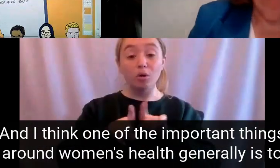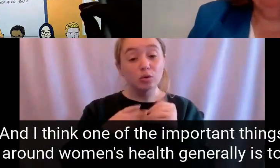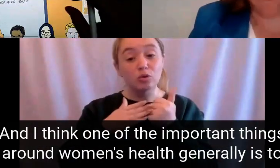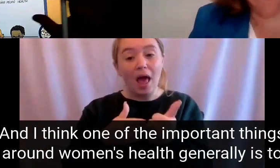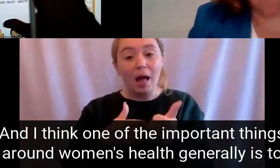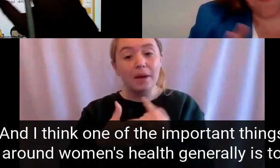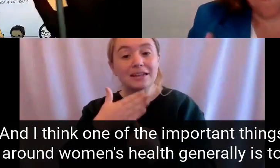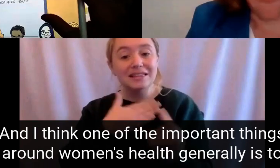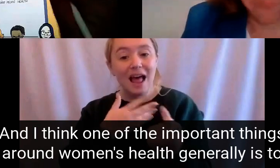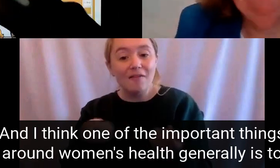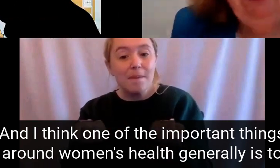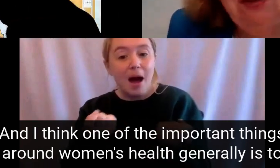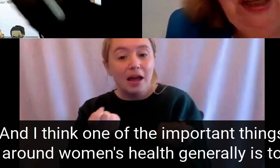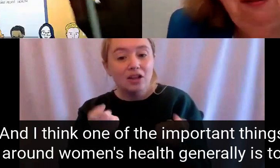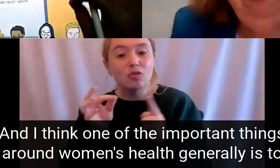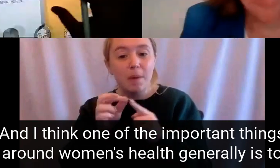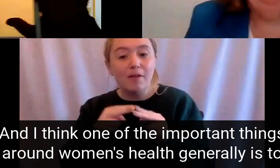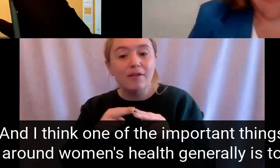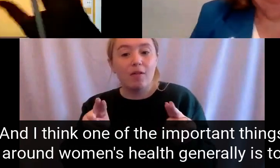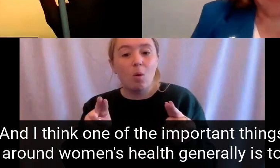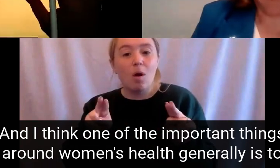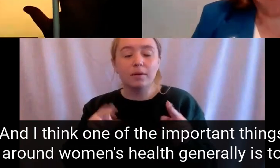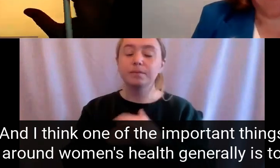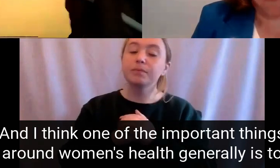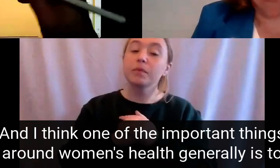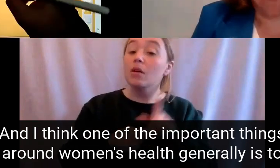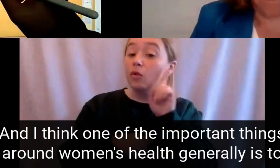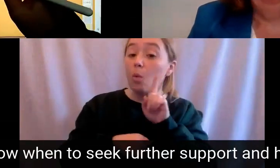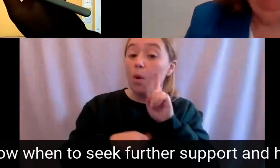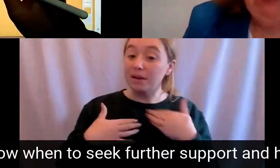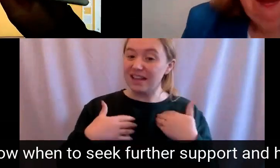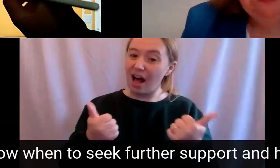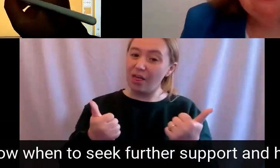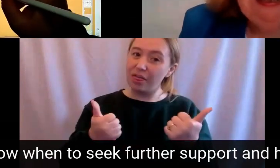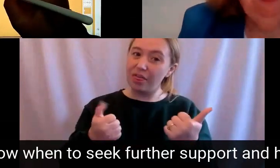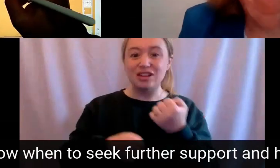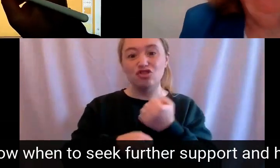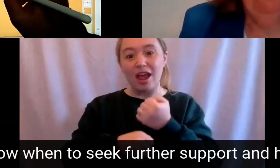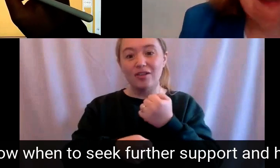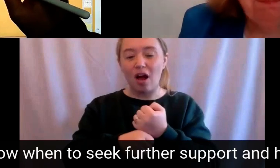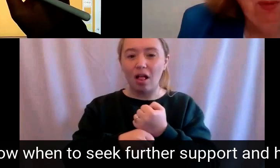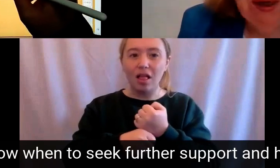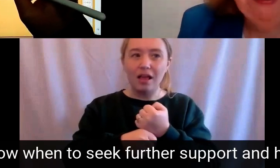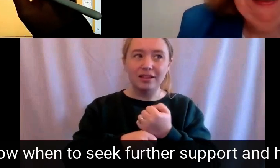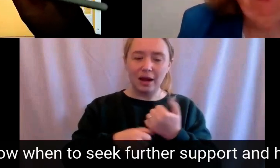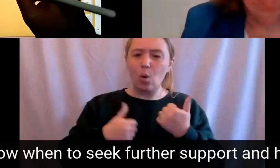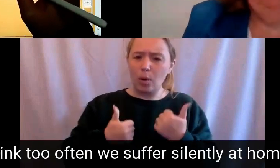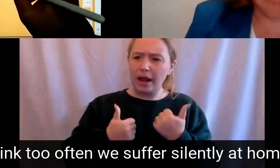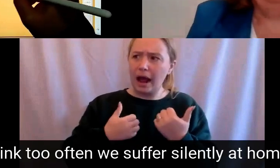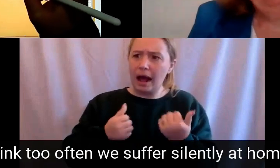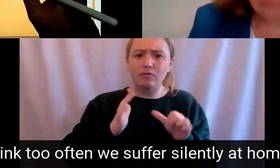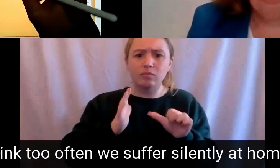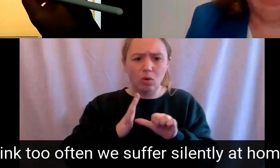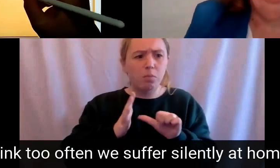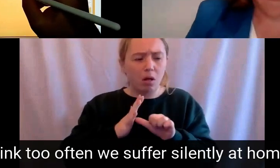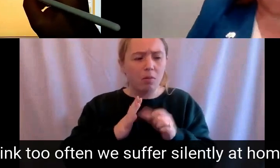one of the important things around women's health generally is to know when to seek further support and help.